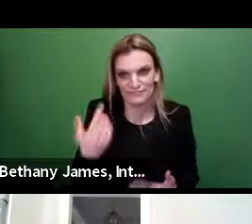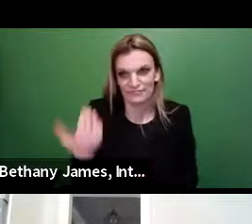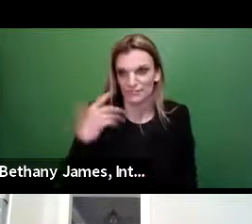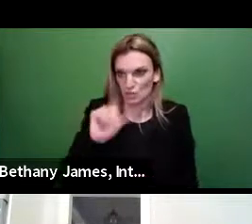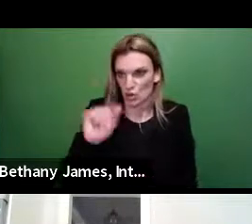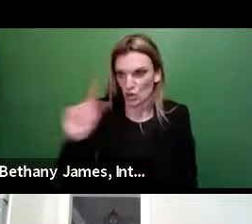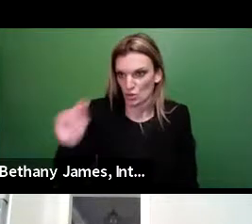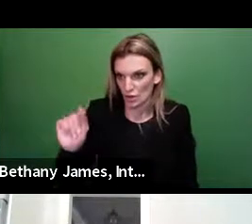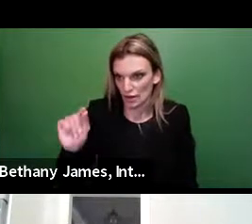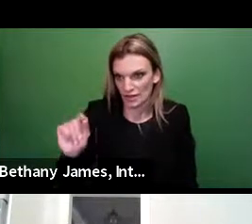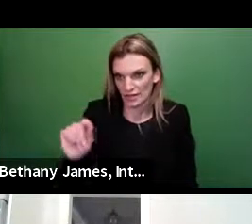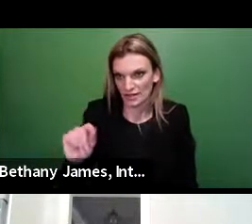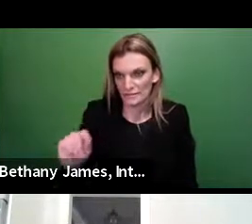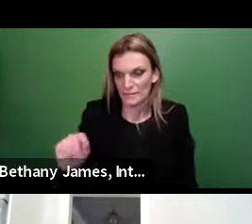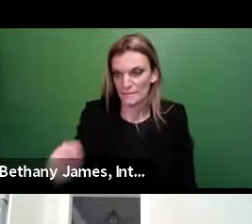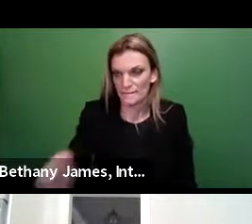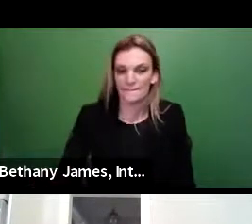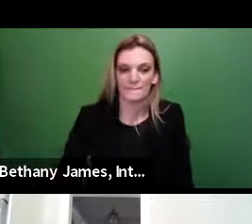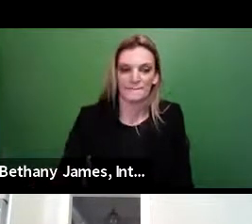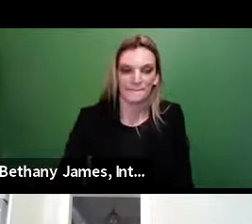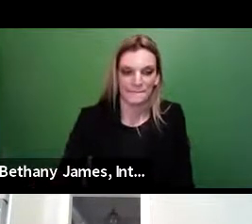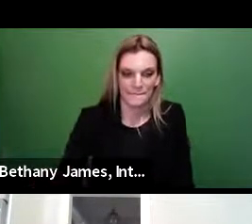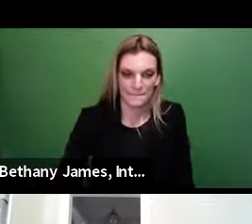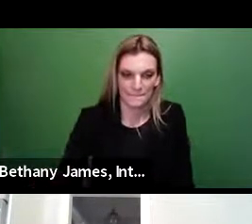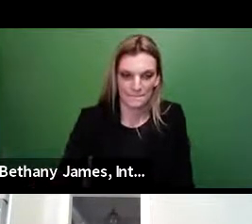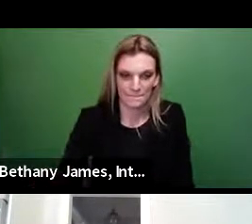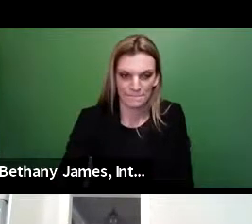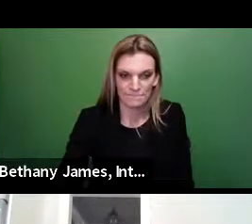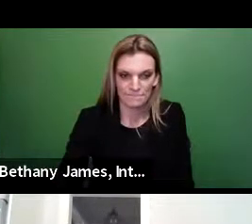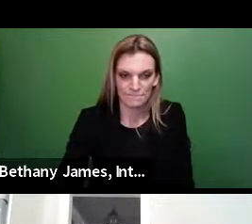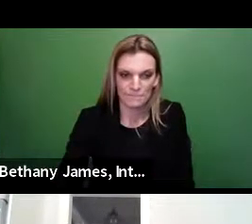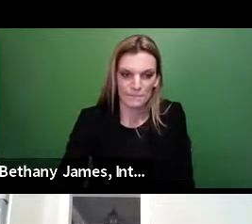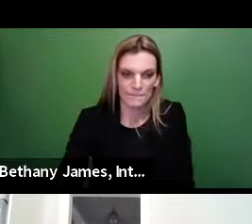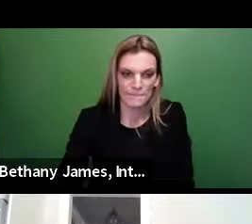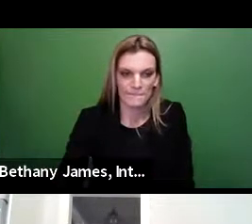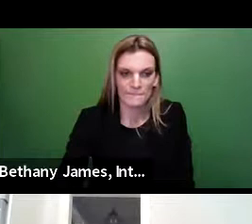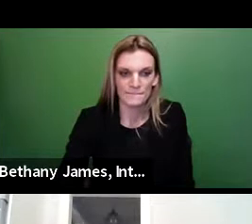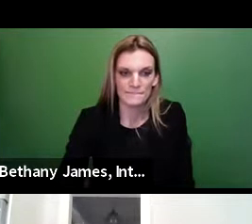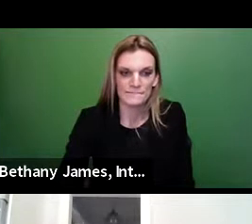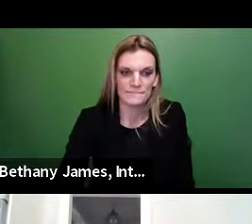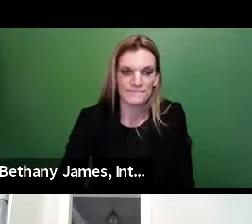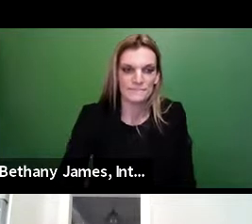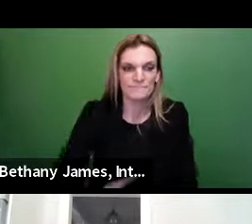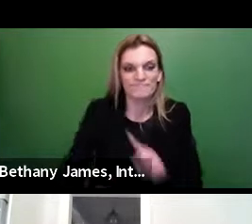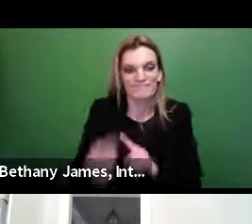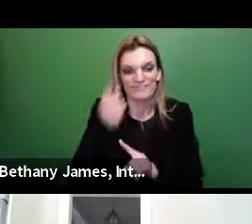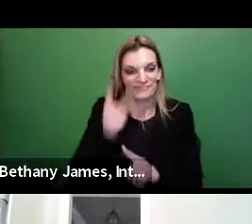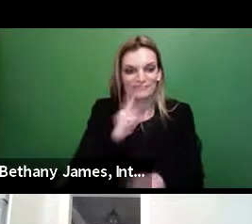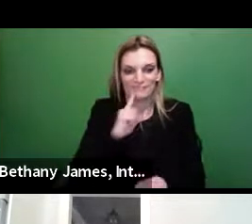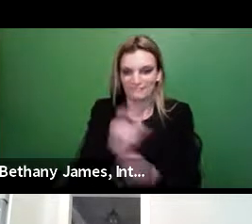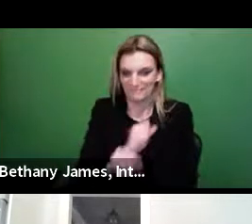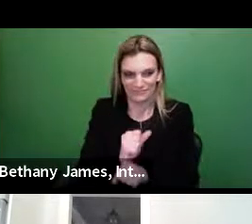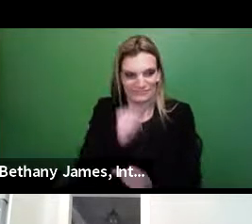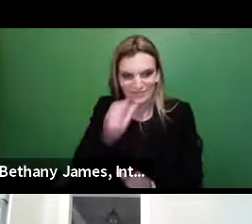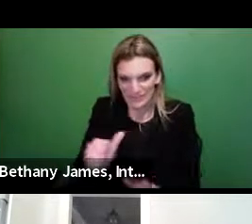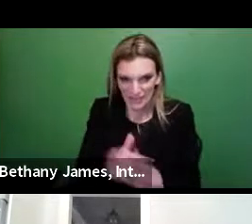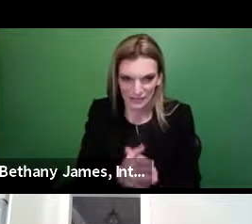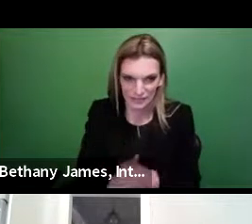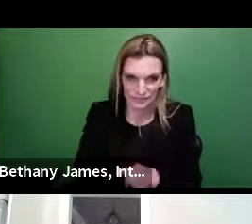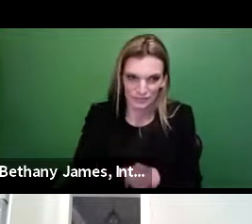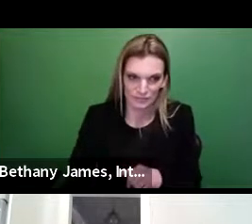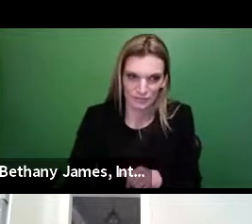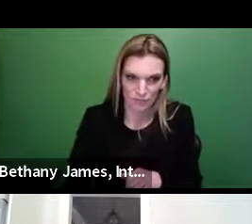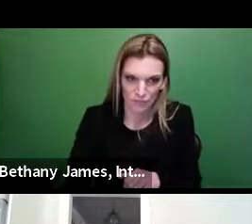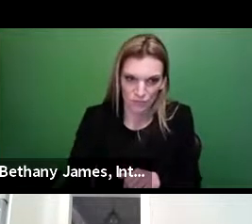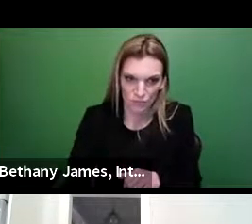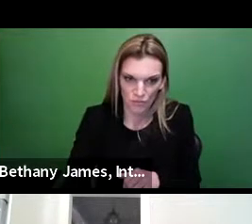2020. However, that did not happen. At that commission meeting as well on March 25th,